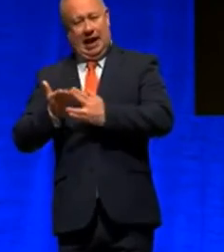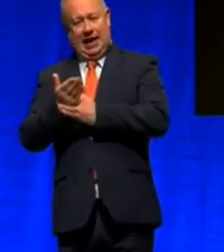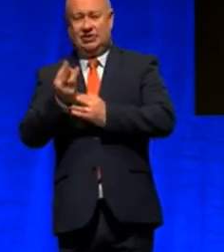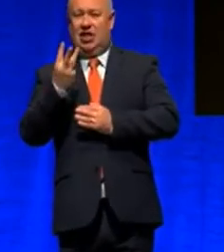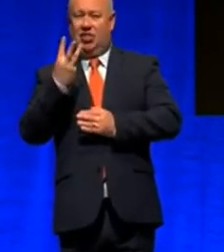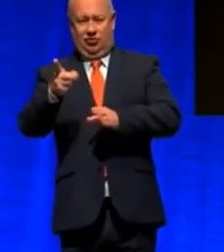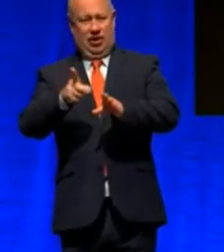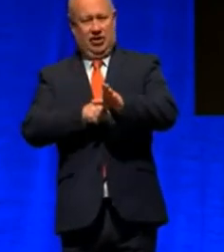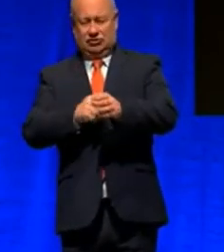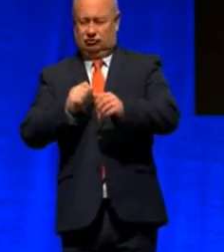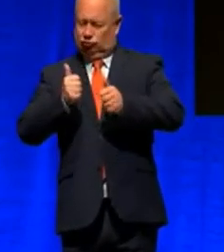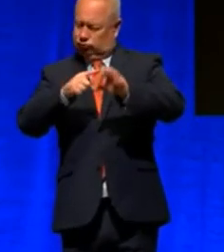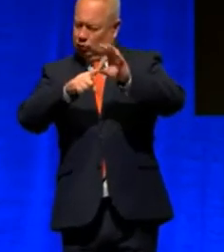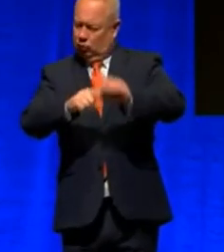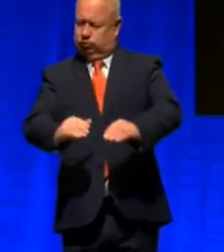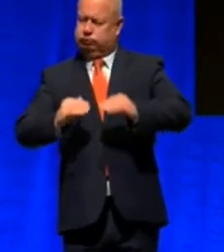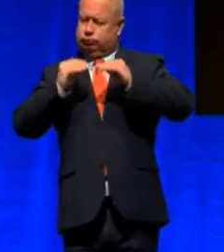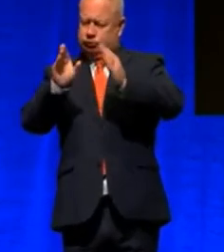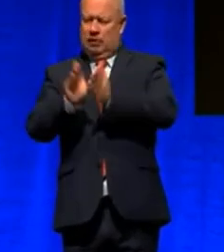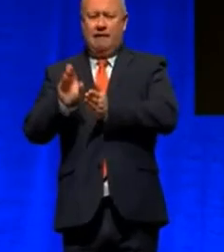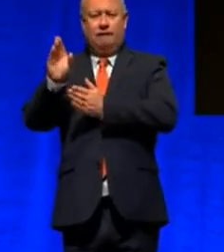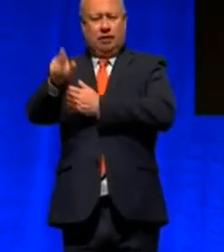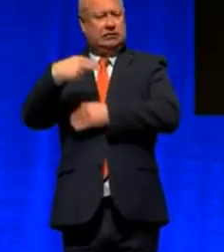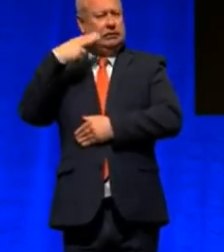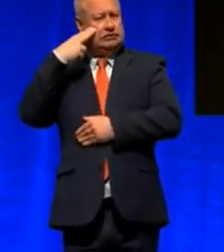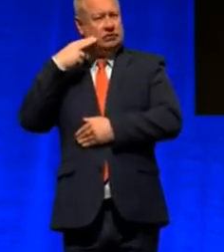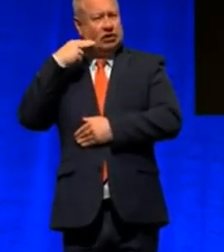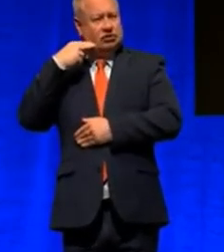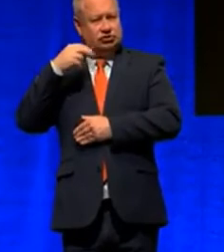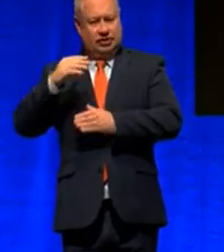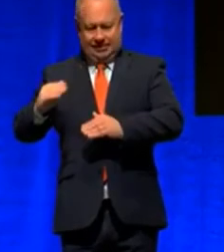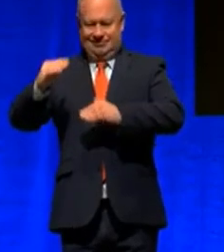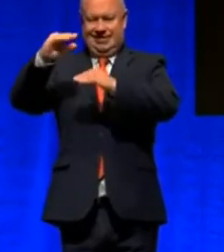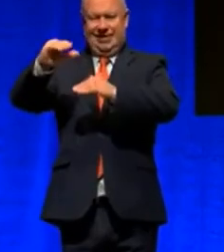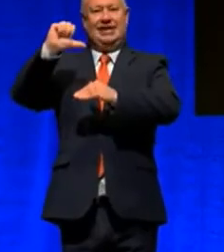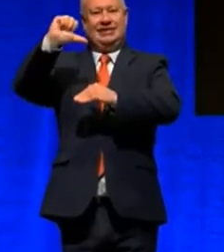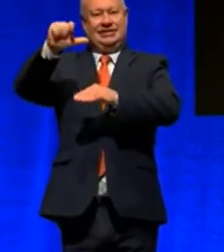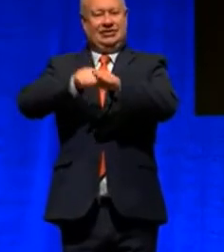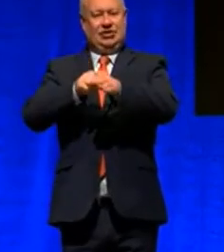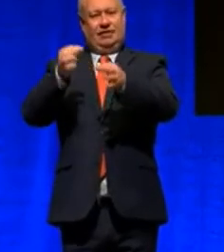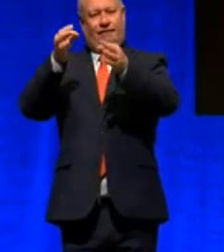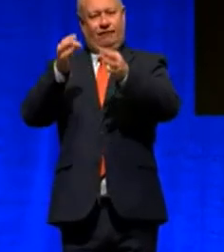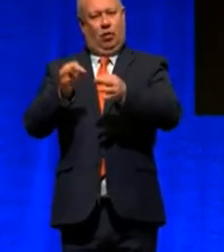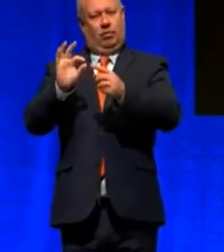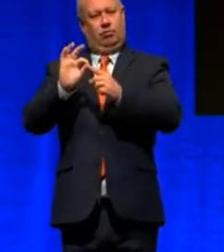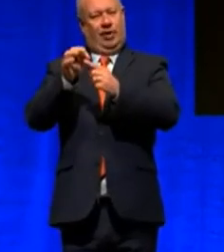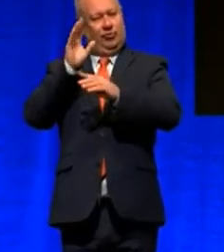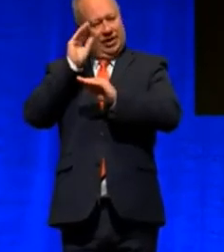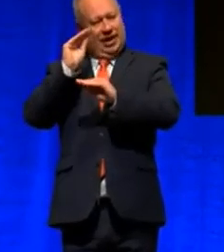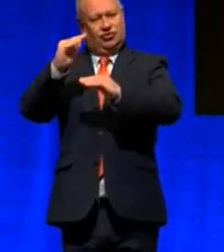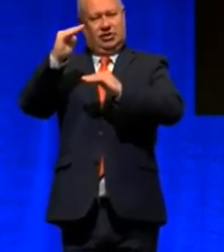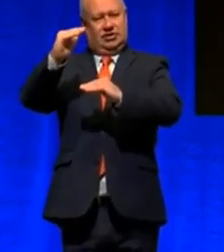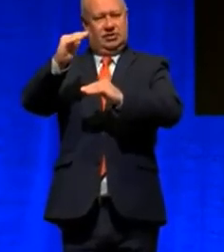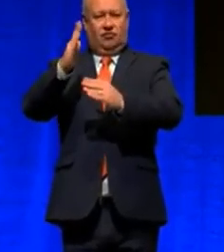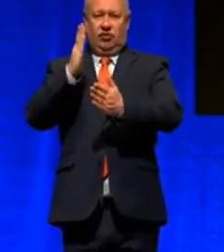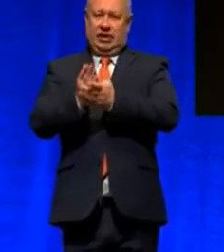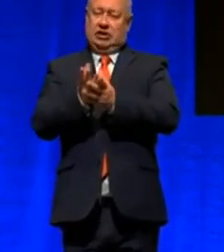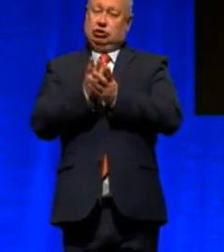funded preschool education, followed by 6 years of formal primary education. Delegates, it won't be a silver